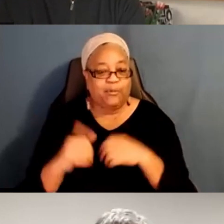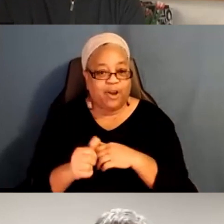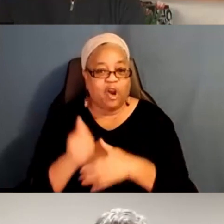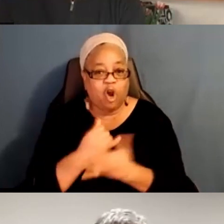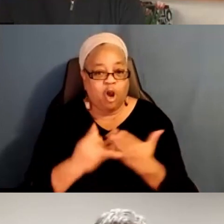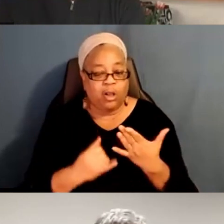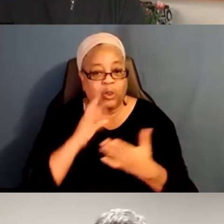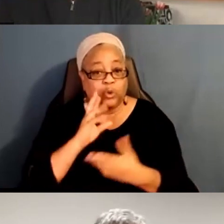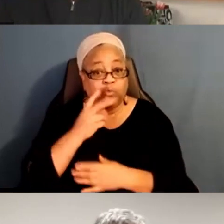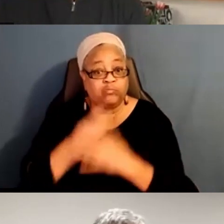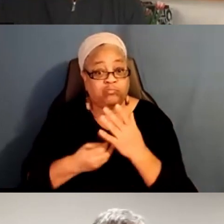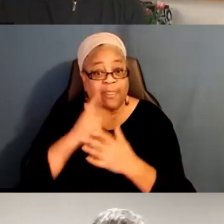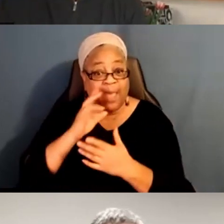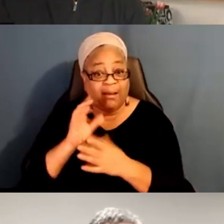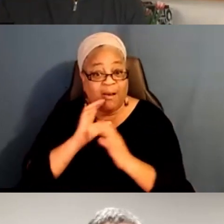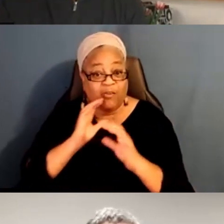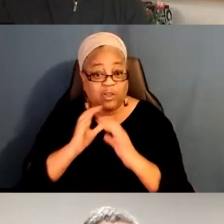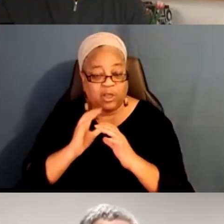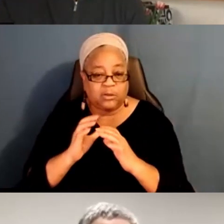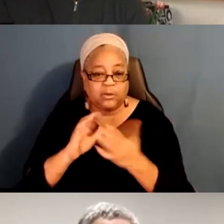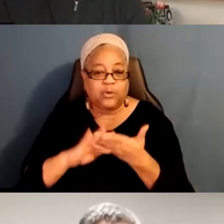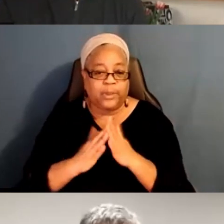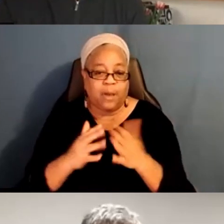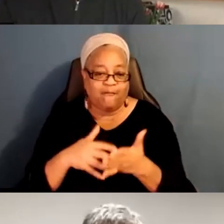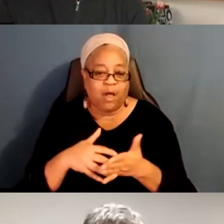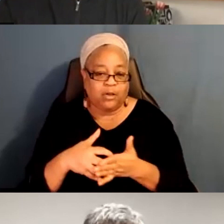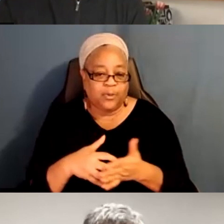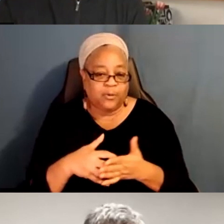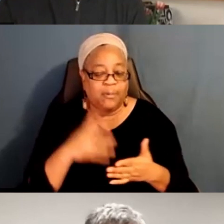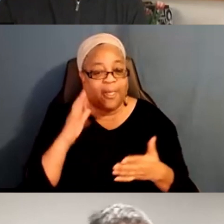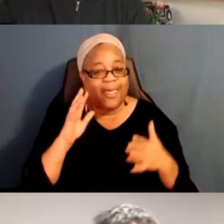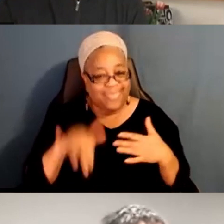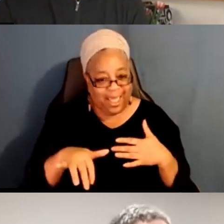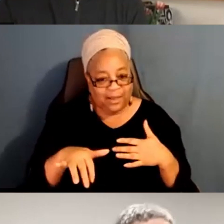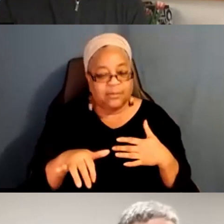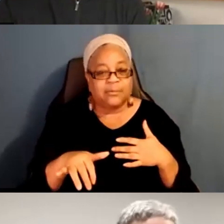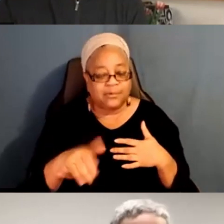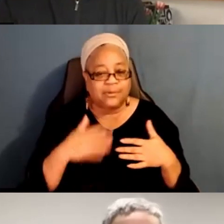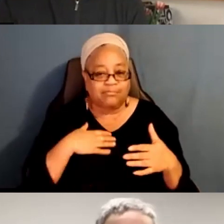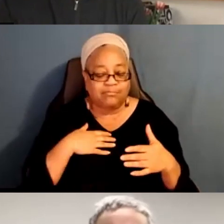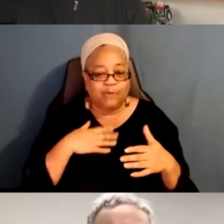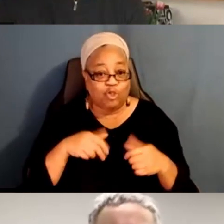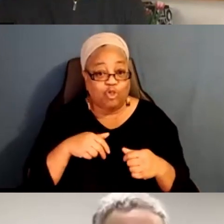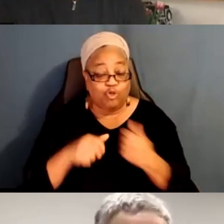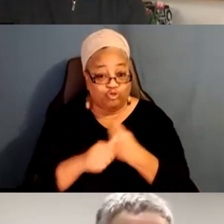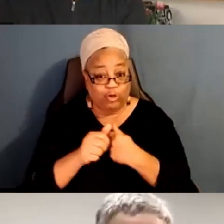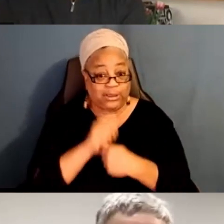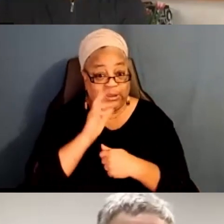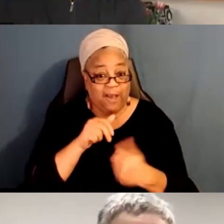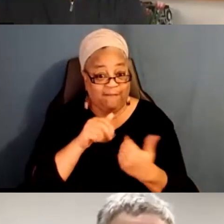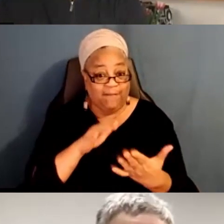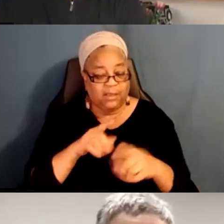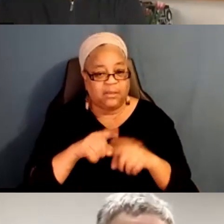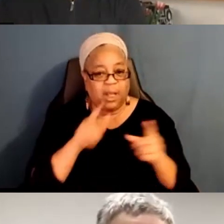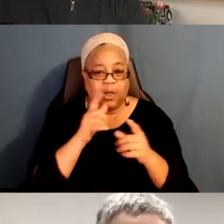make yourself vulnerable. So that was the risk that I took, but I felt like it was worth a